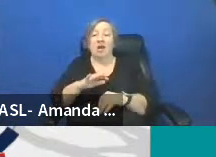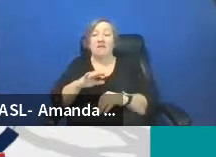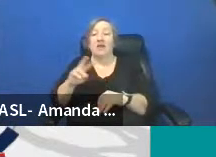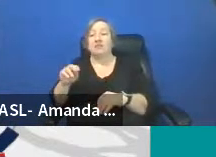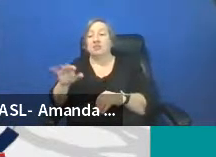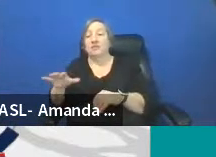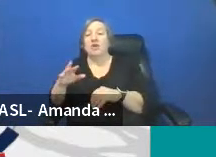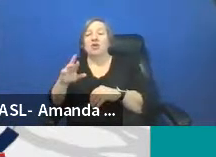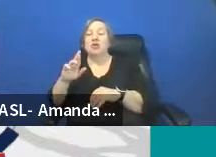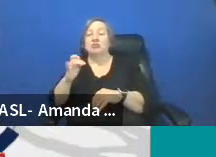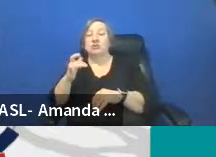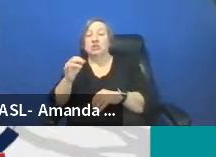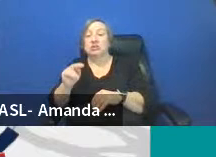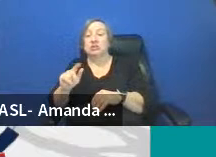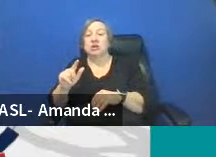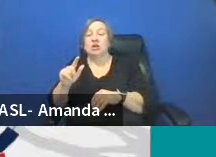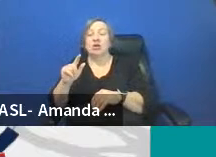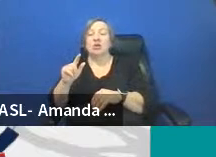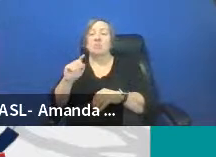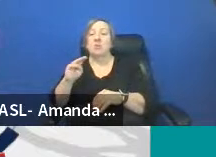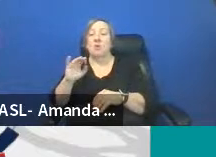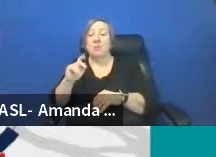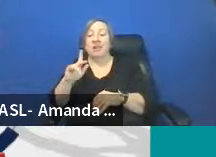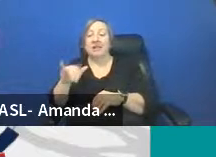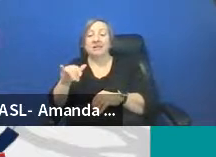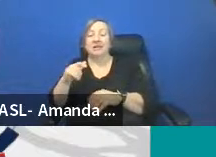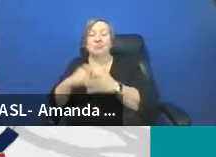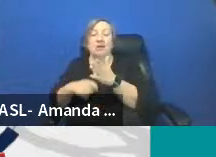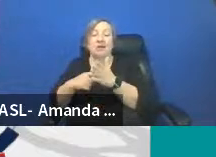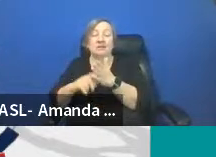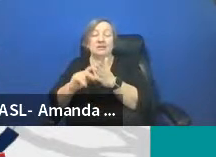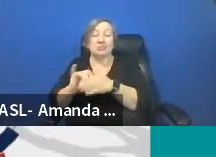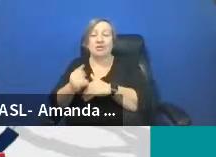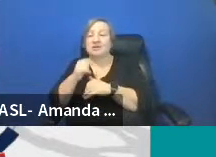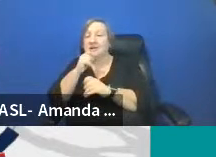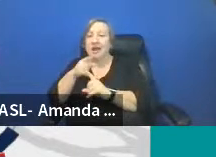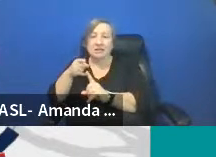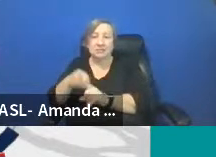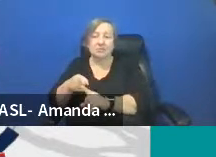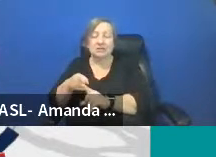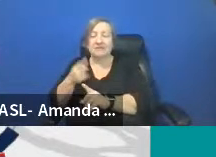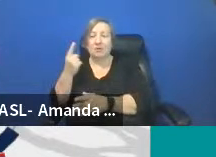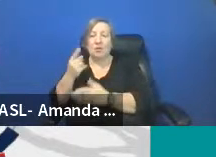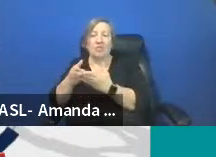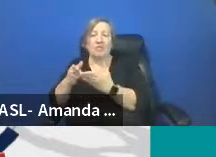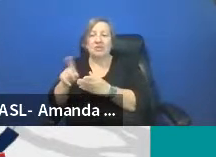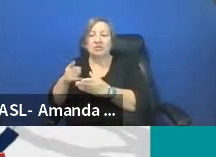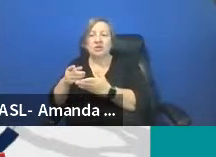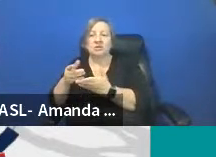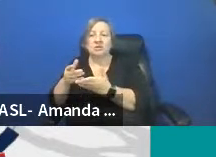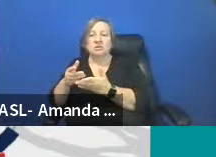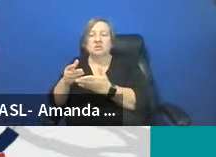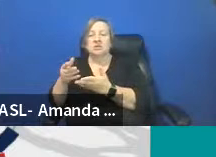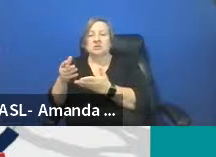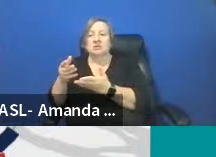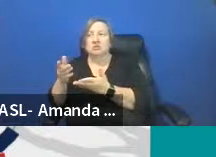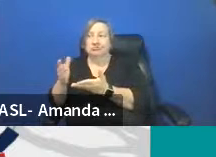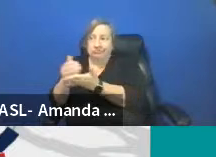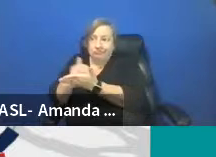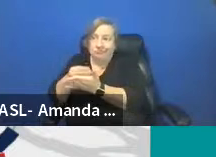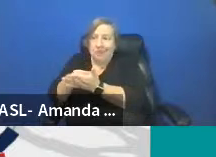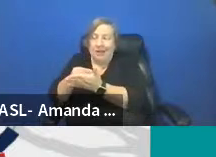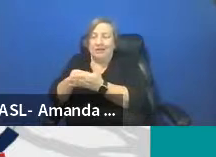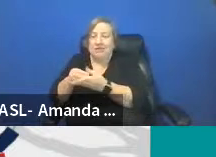the Regional Mobility Pricing Project, isn't tied to a specific project. It's tied to just funding transportation generally.